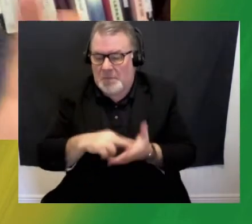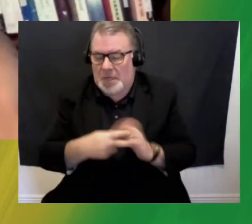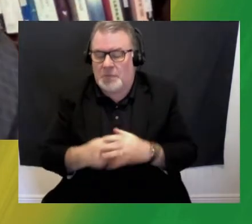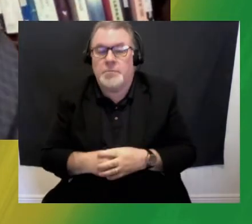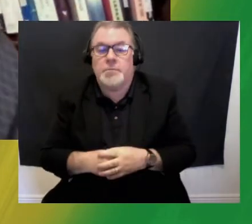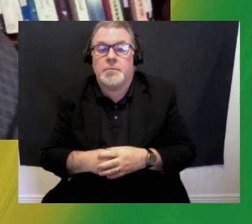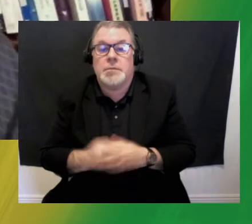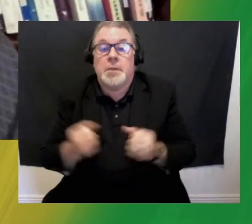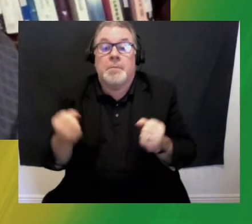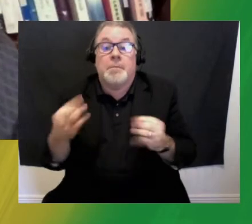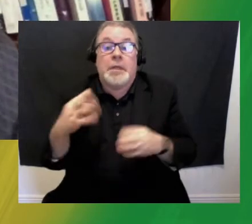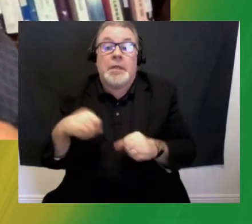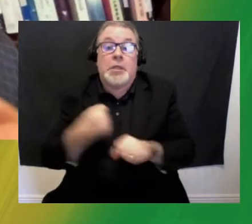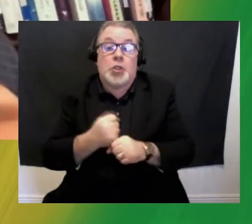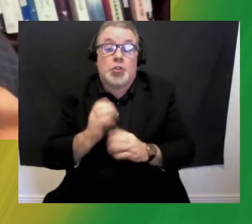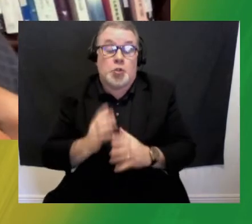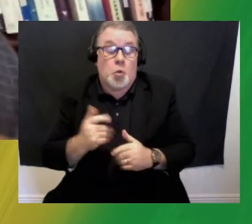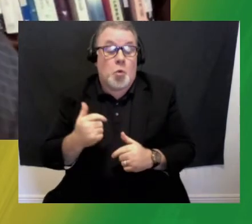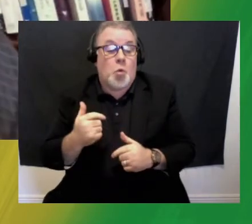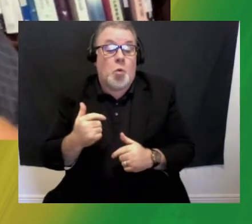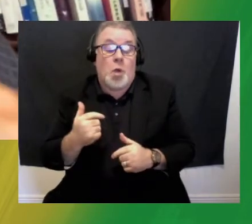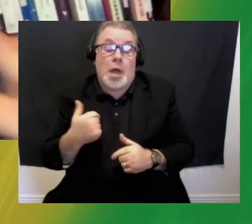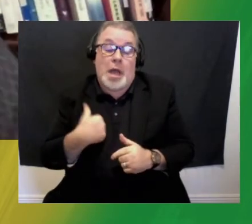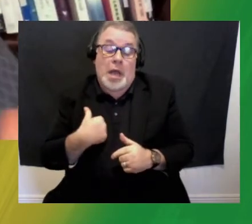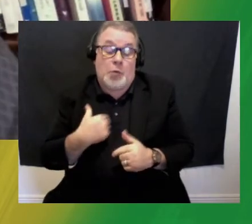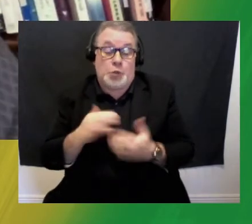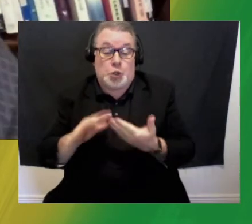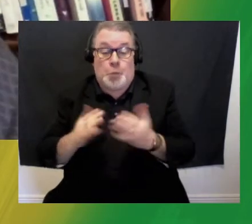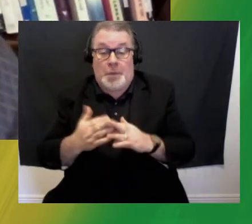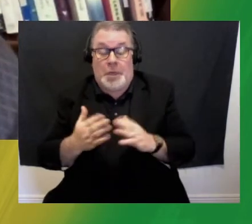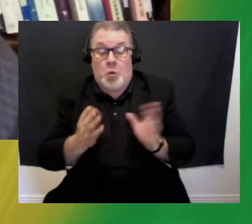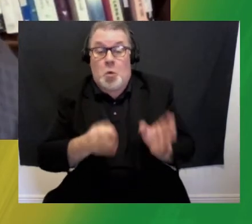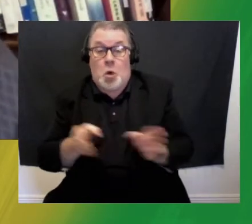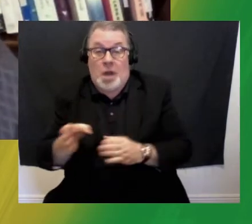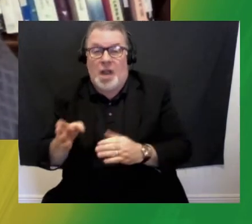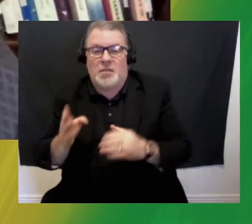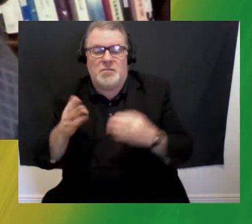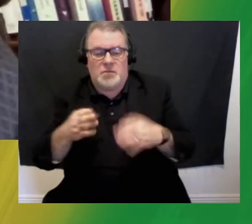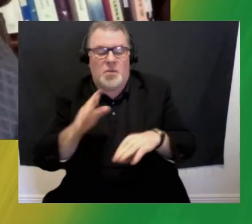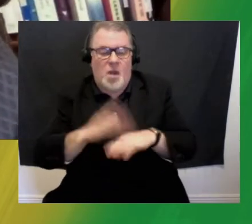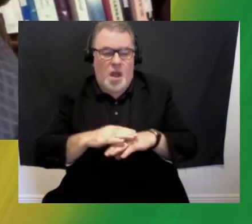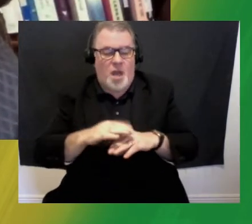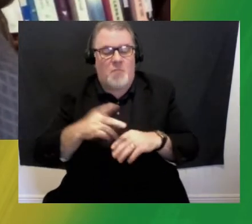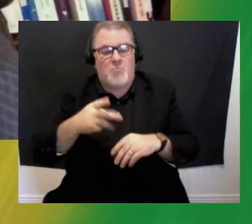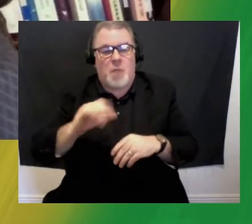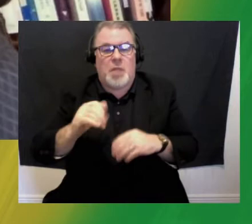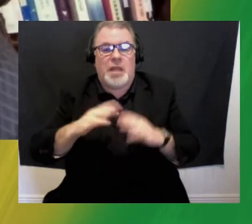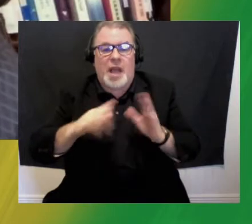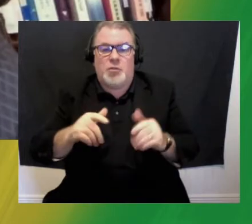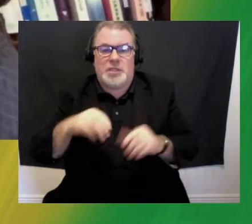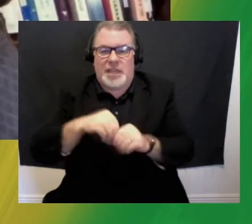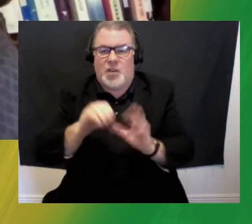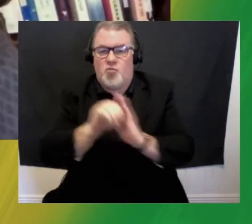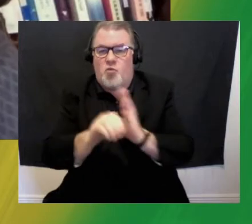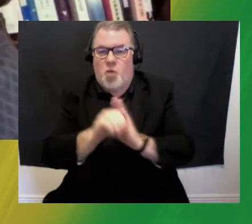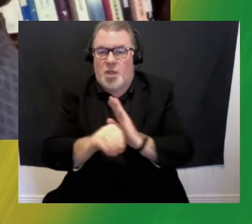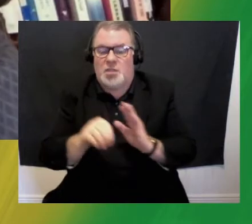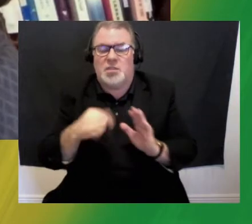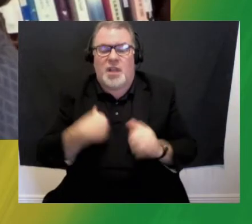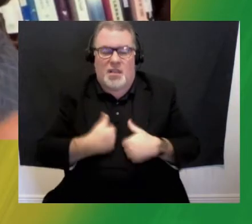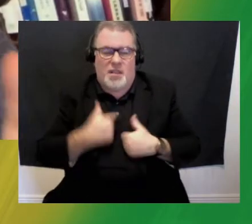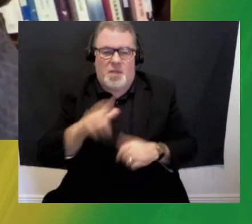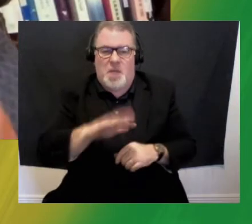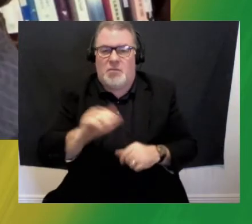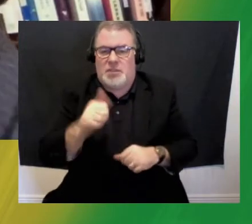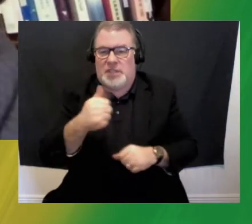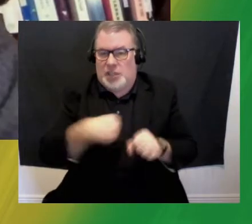Many years ago, I was a community organizer in and around public housing communities in New Orleans, where I lived for about 10 years. And